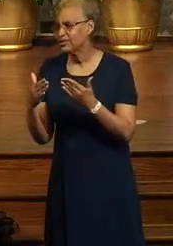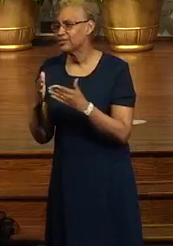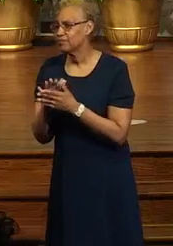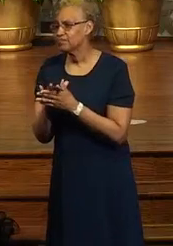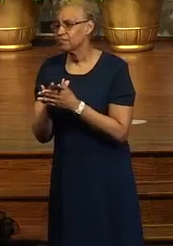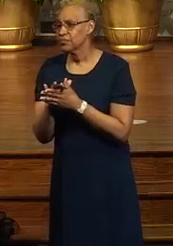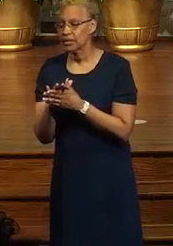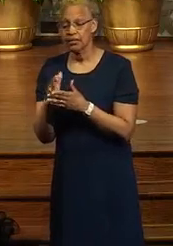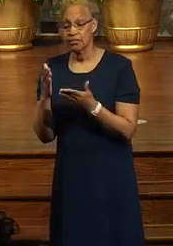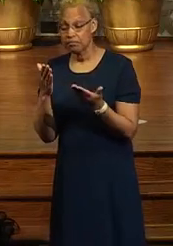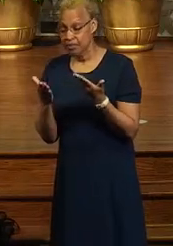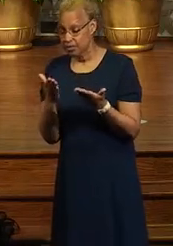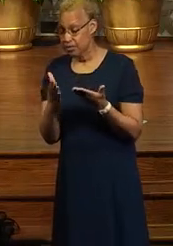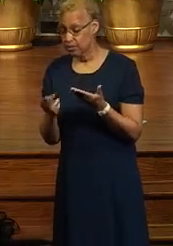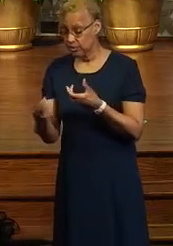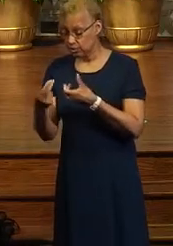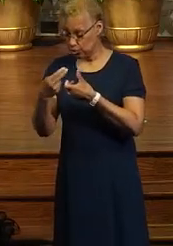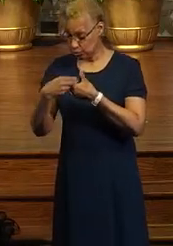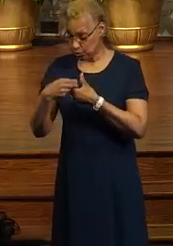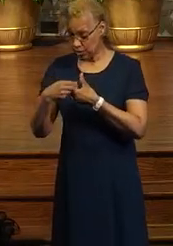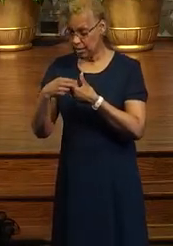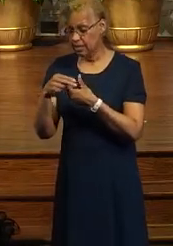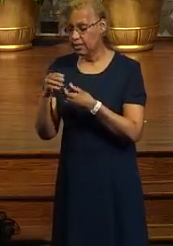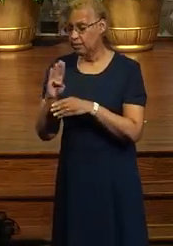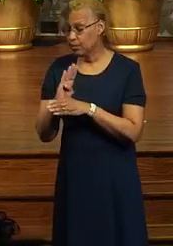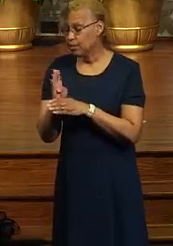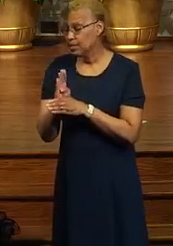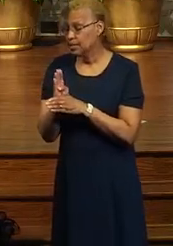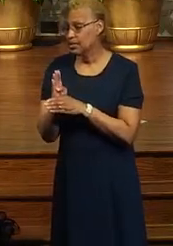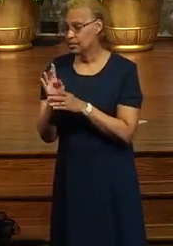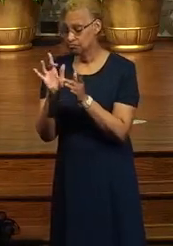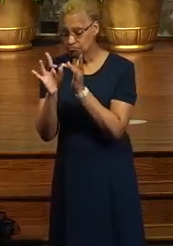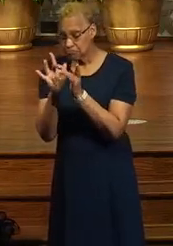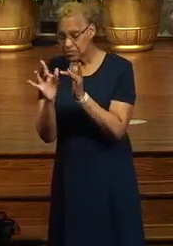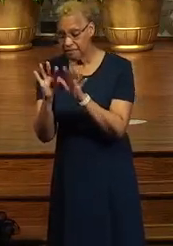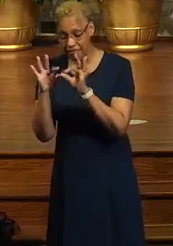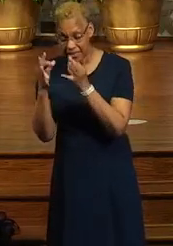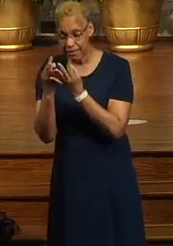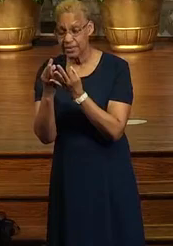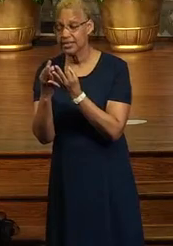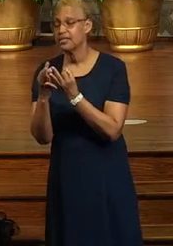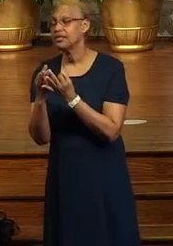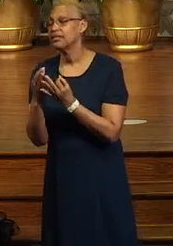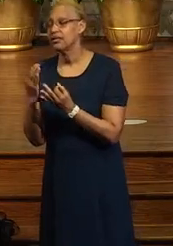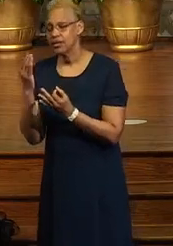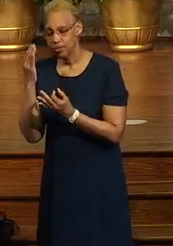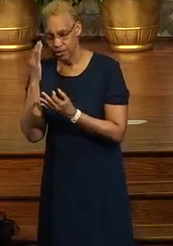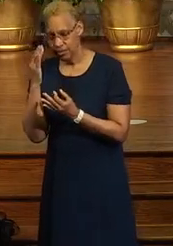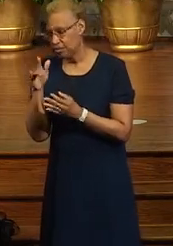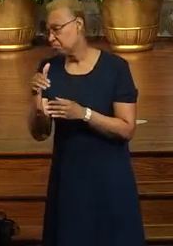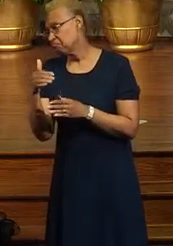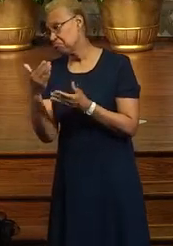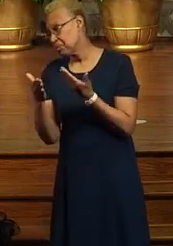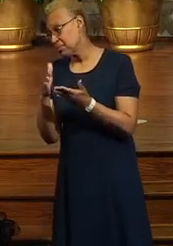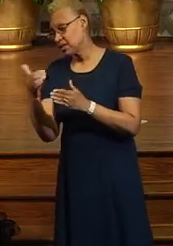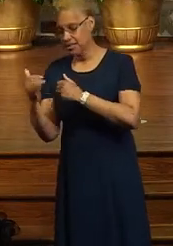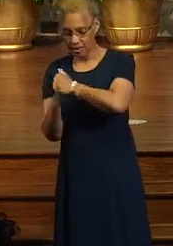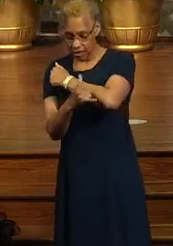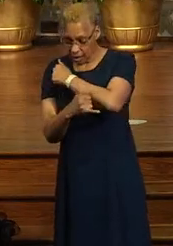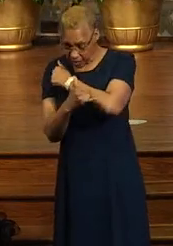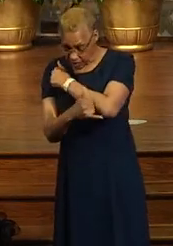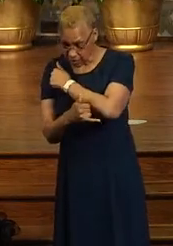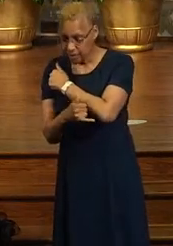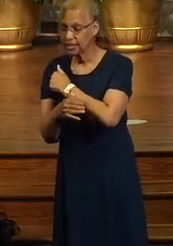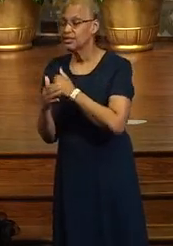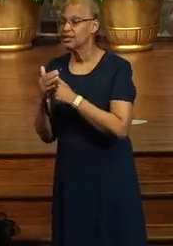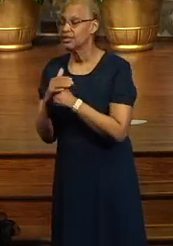like to become a part of the Berean online family, to be a part of Berean, we know you're in another country. We've had several requests